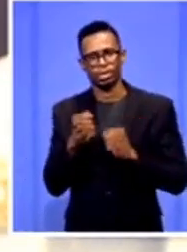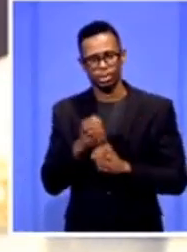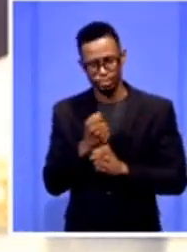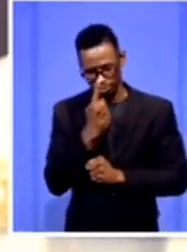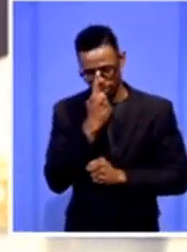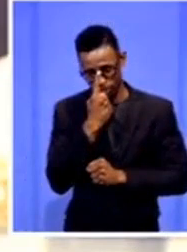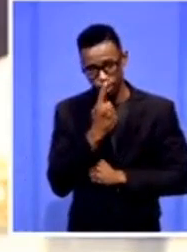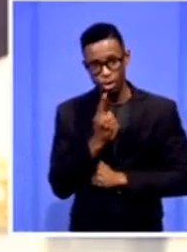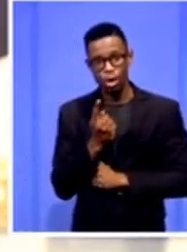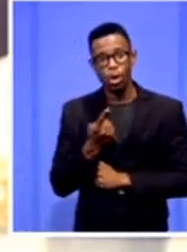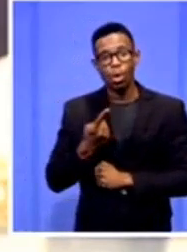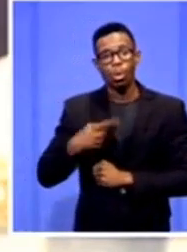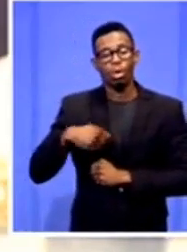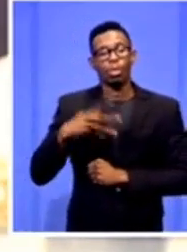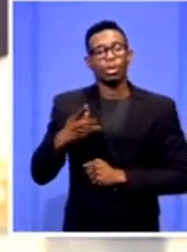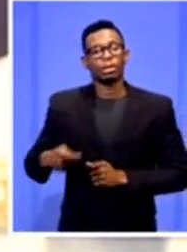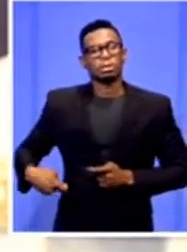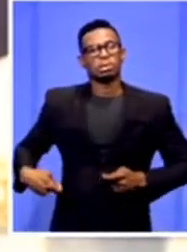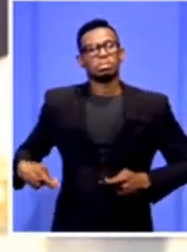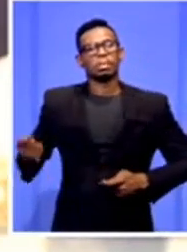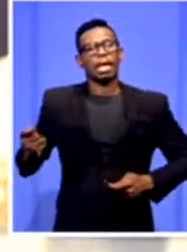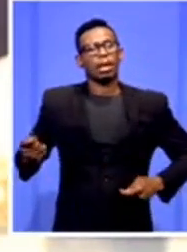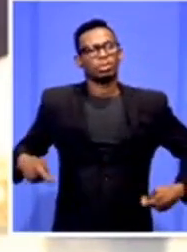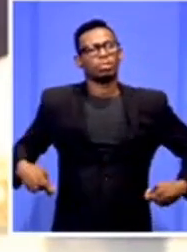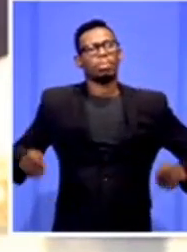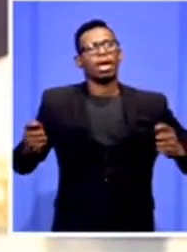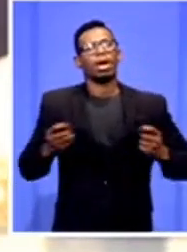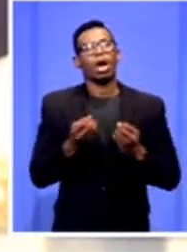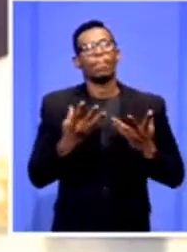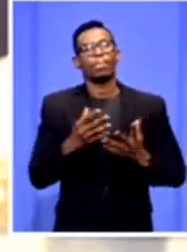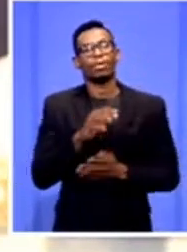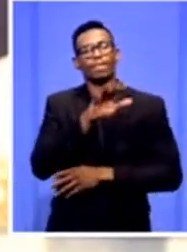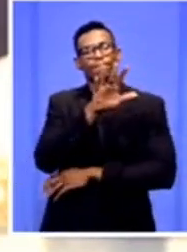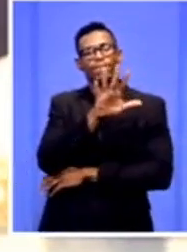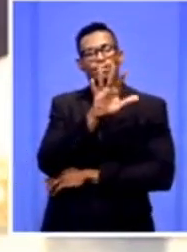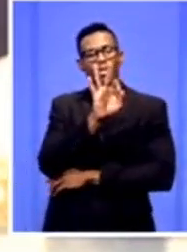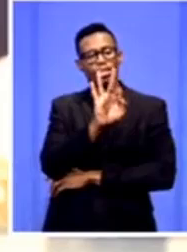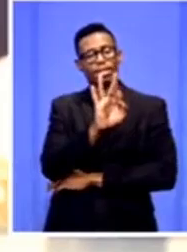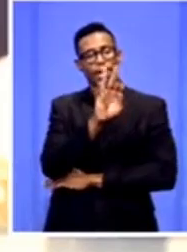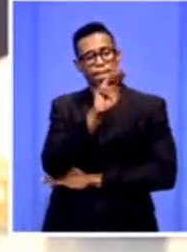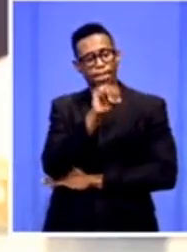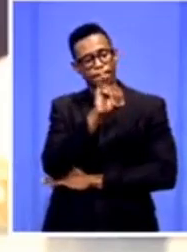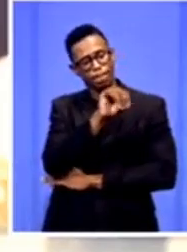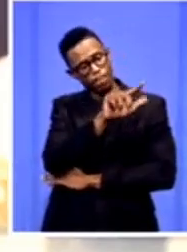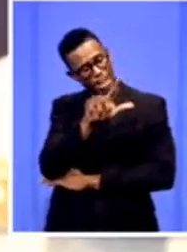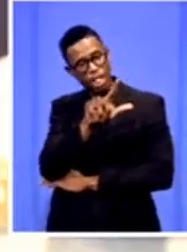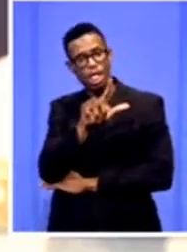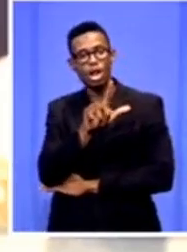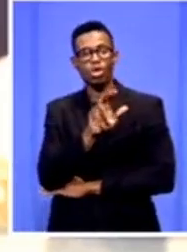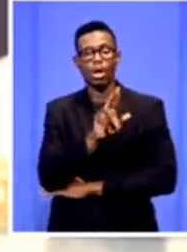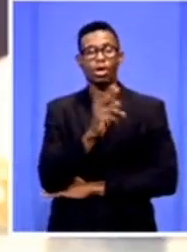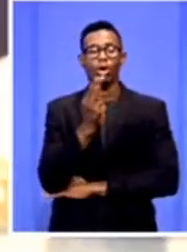53 million rand and 300 jobs opportunities will be created through